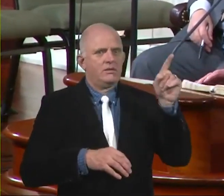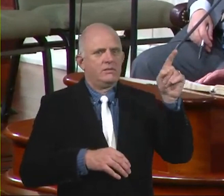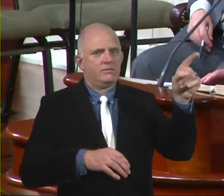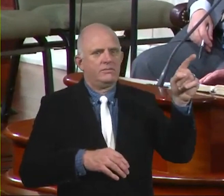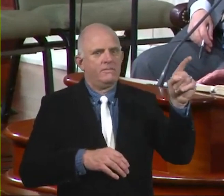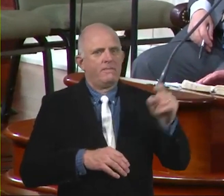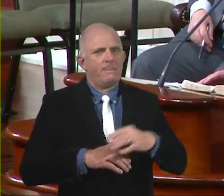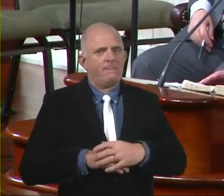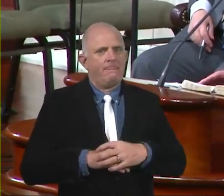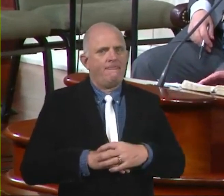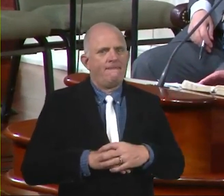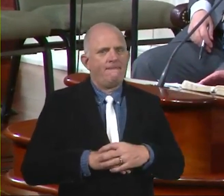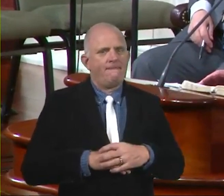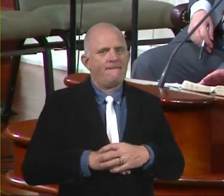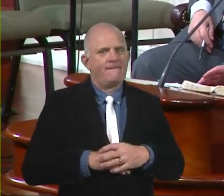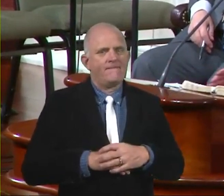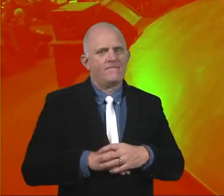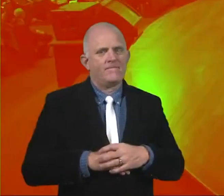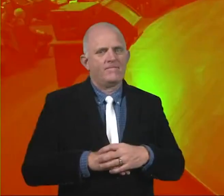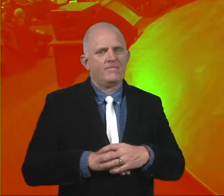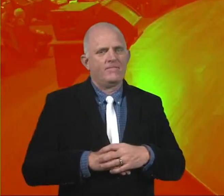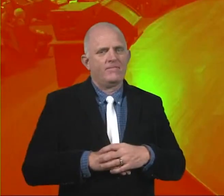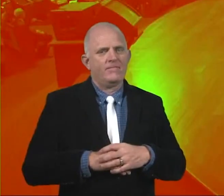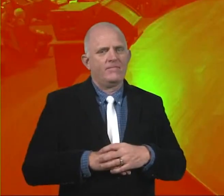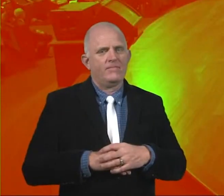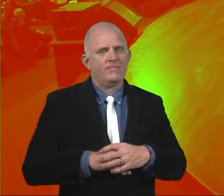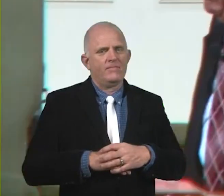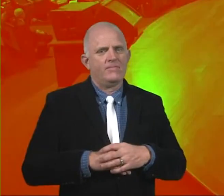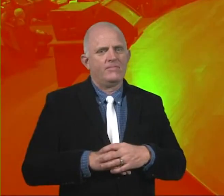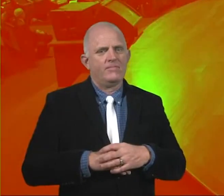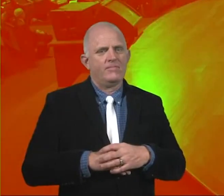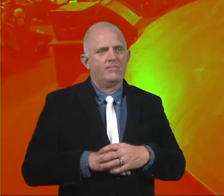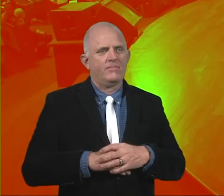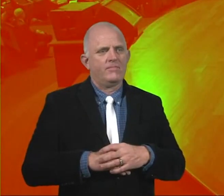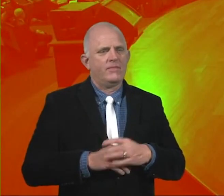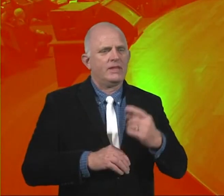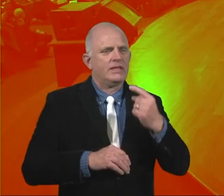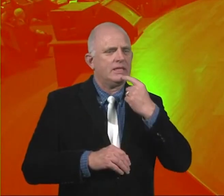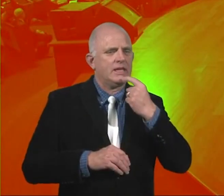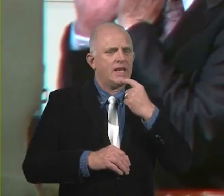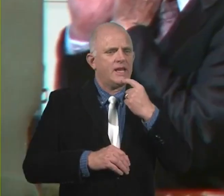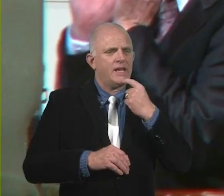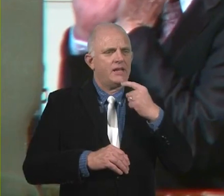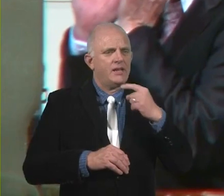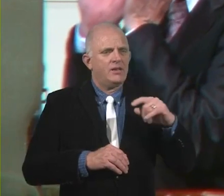what he did? Get a hold of your ears, okay? He said,